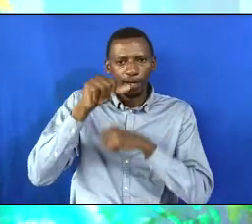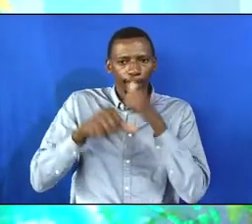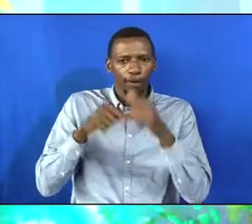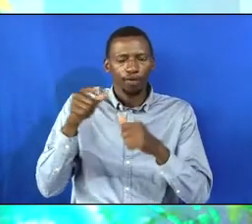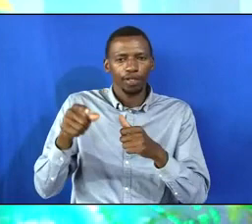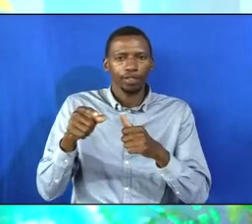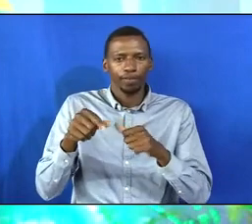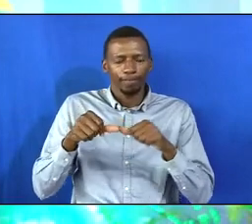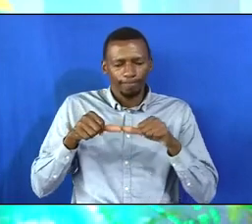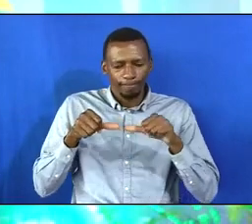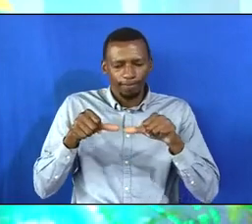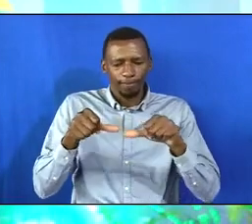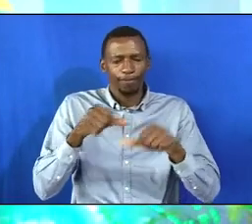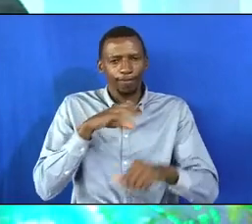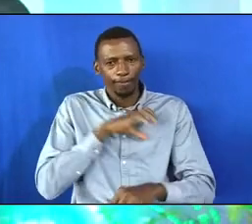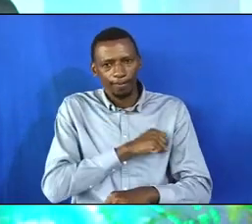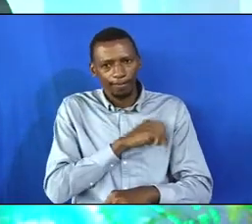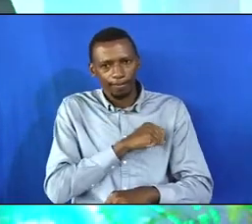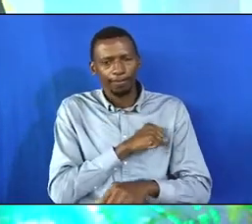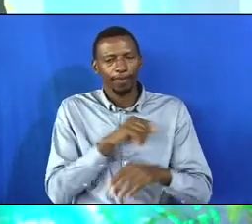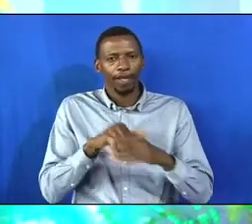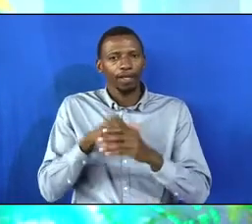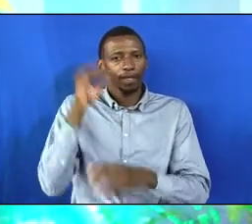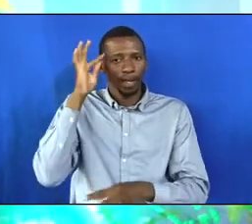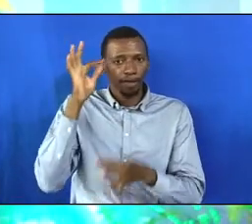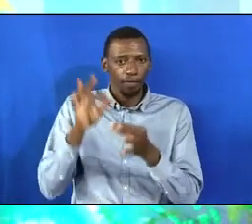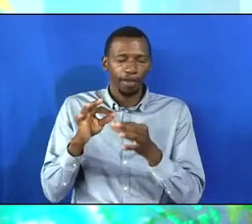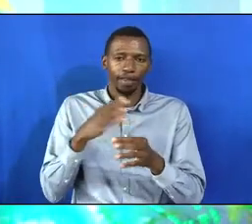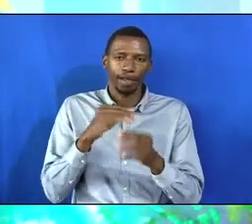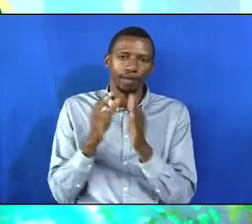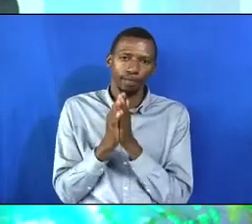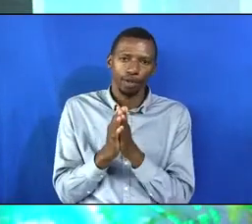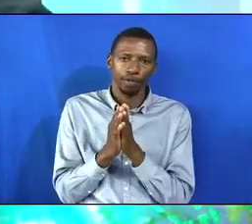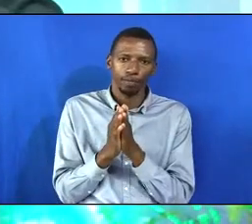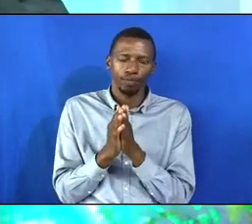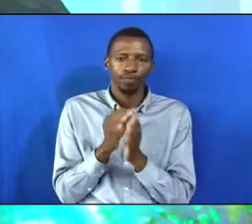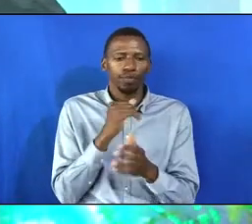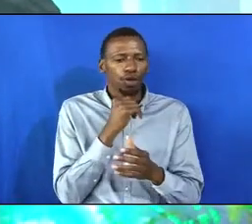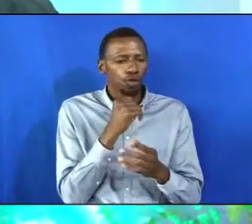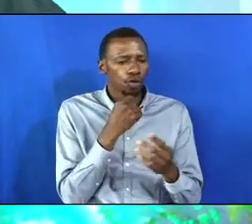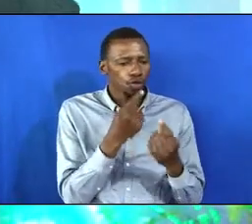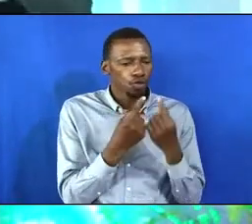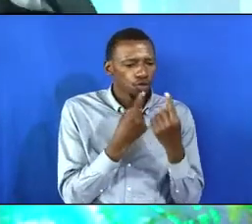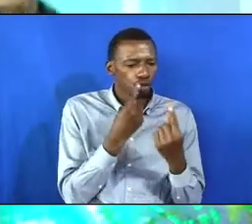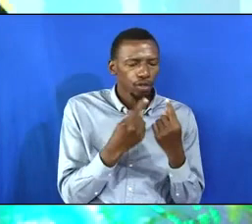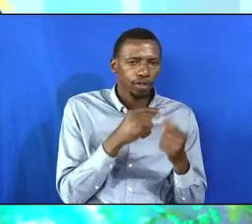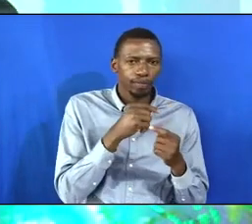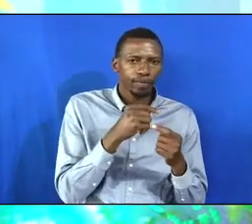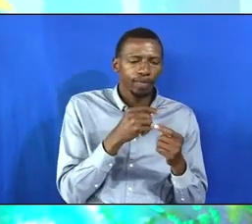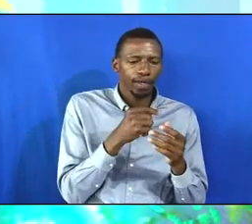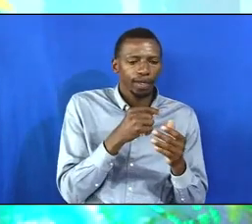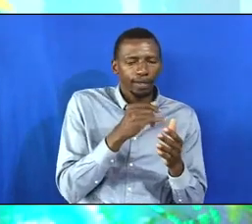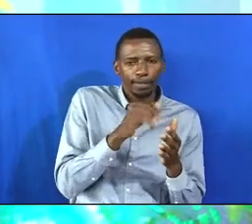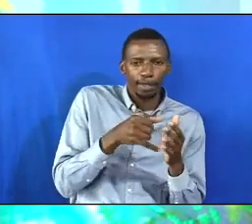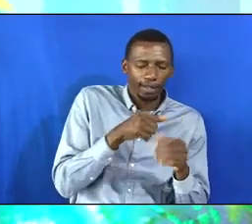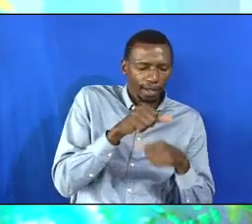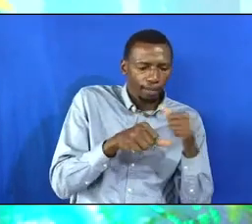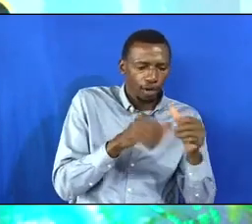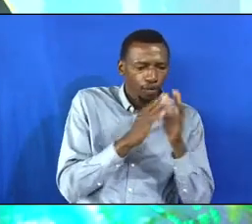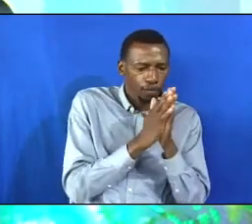faith. So we're not just talking about prayer here, we are talking about unyielding